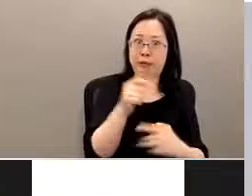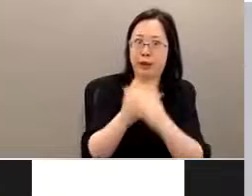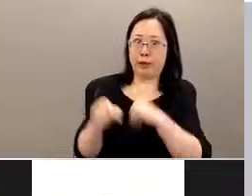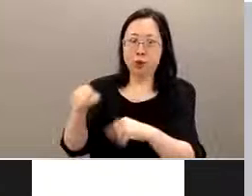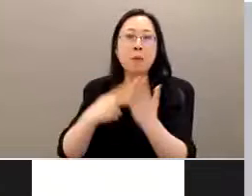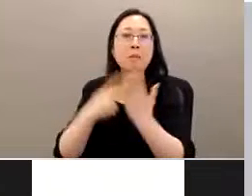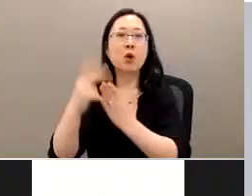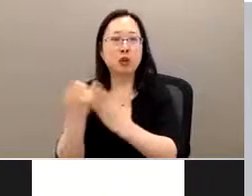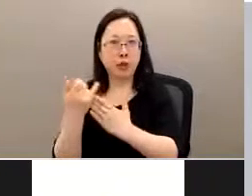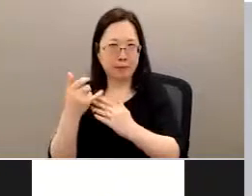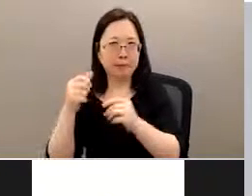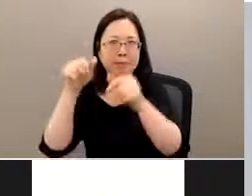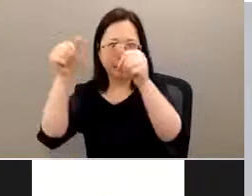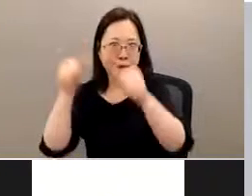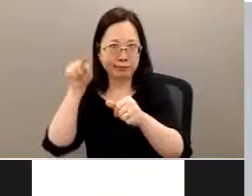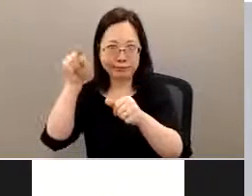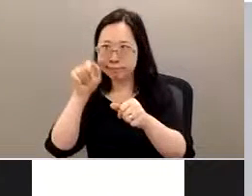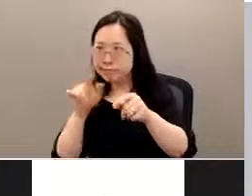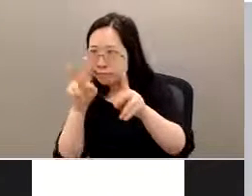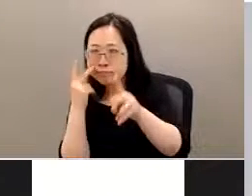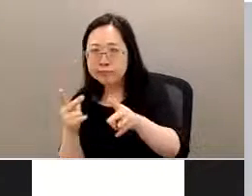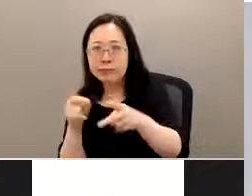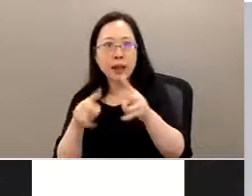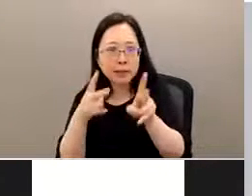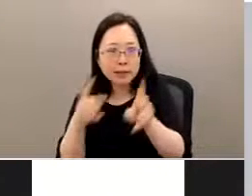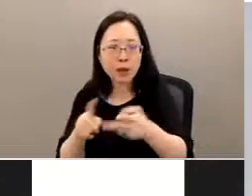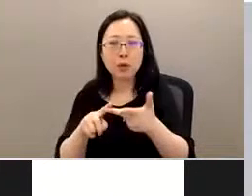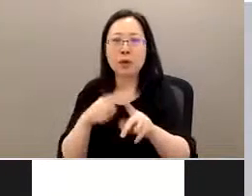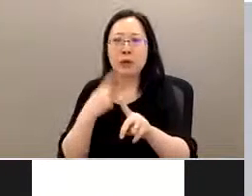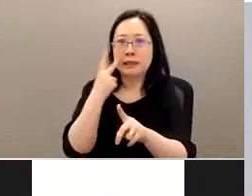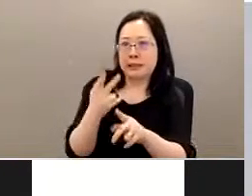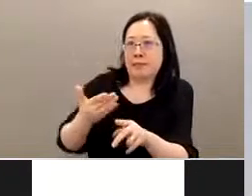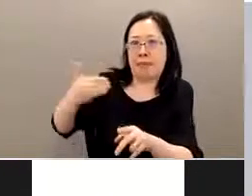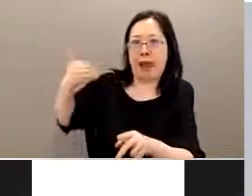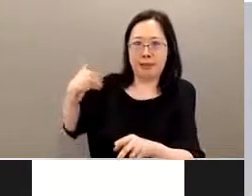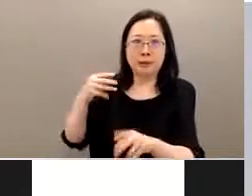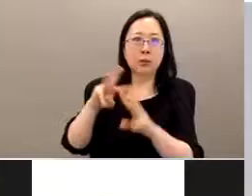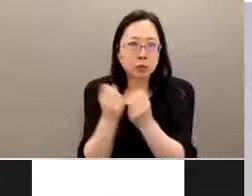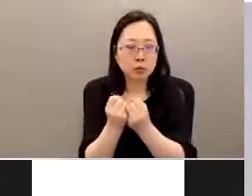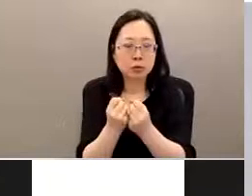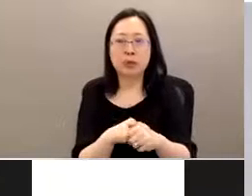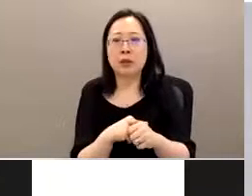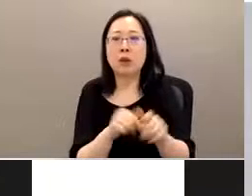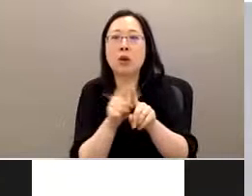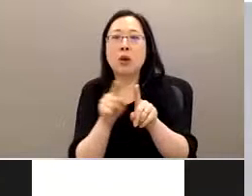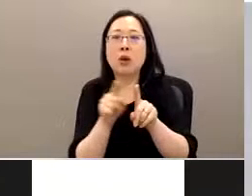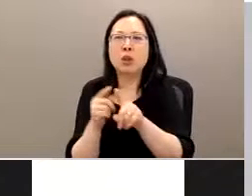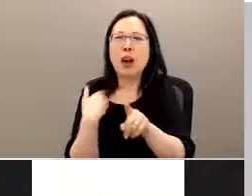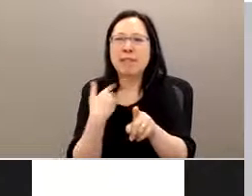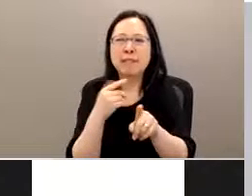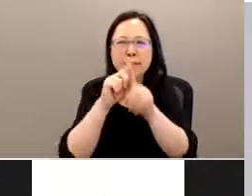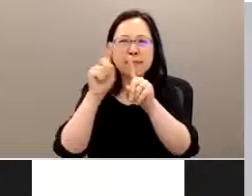see a picture of the toolkit where you can download that and also view past webinars. And we have an infographic